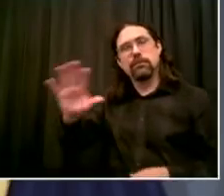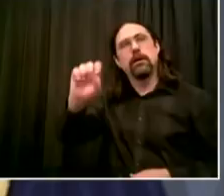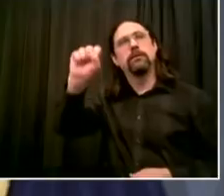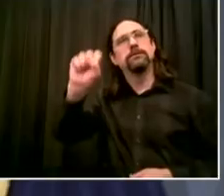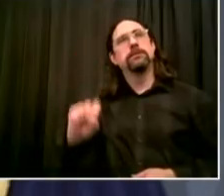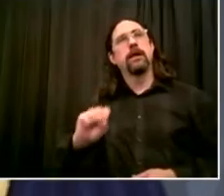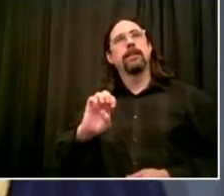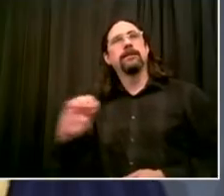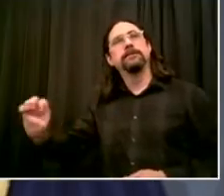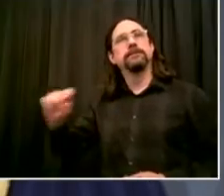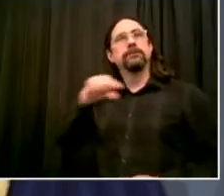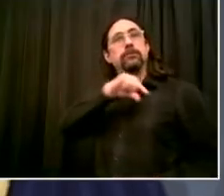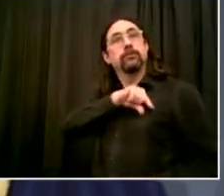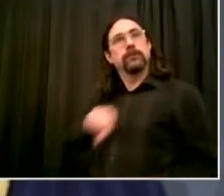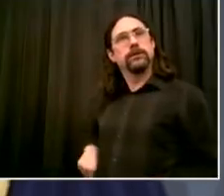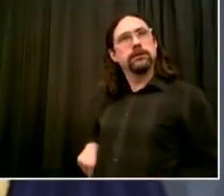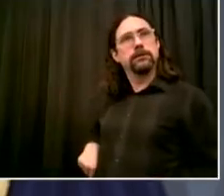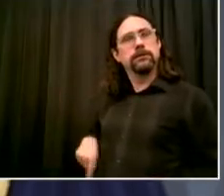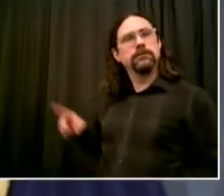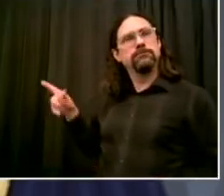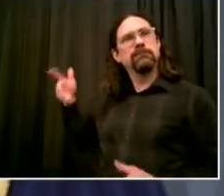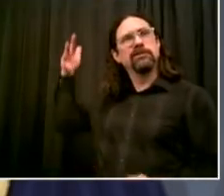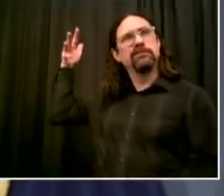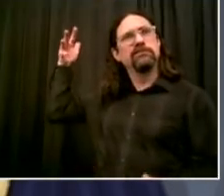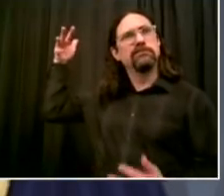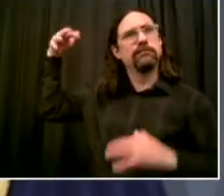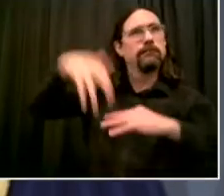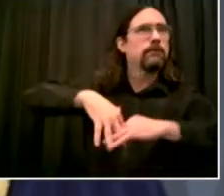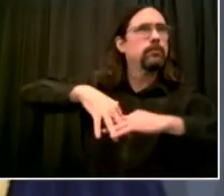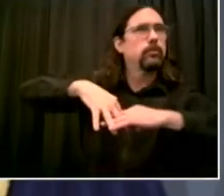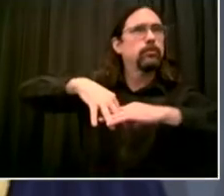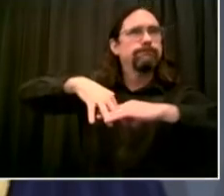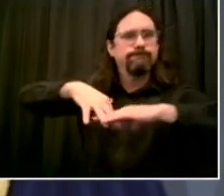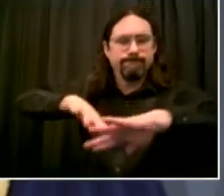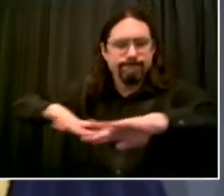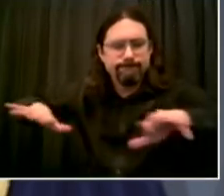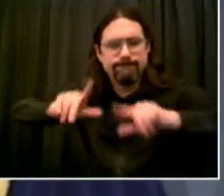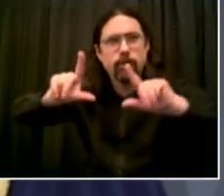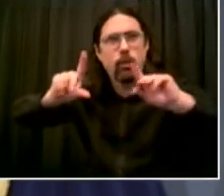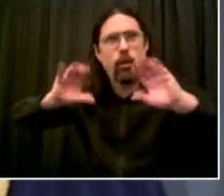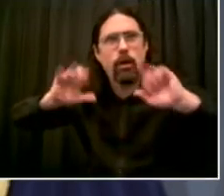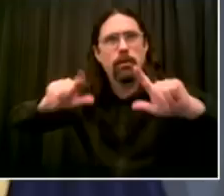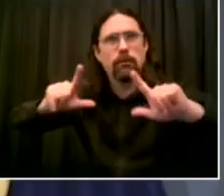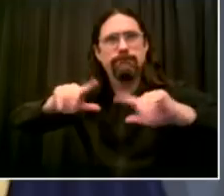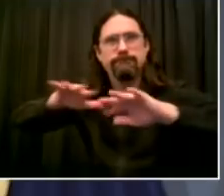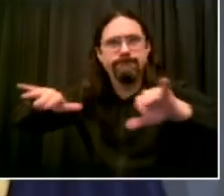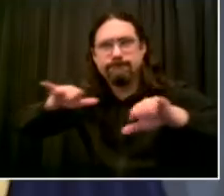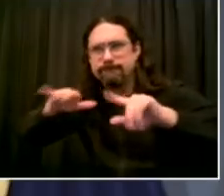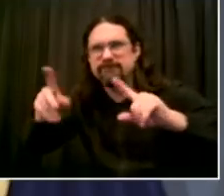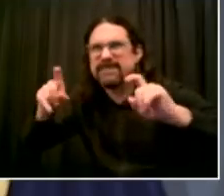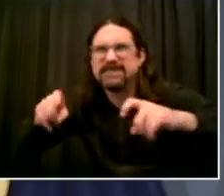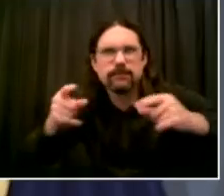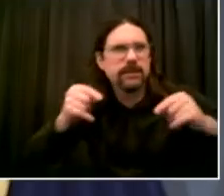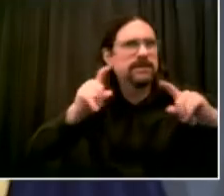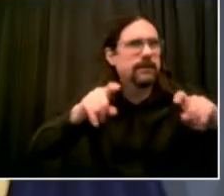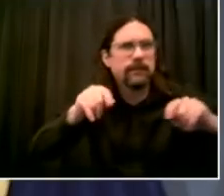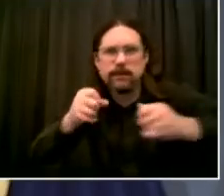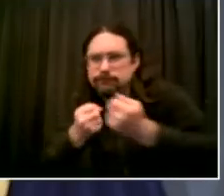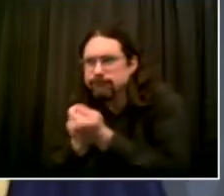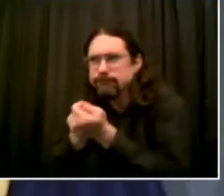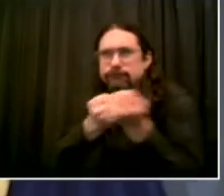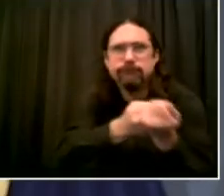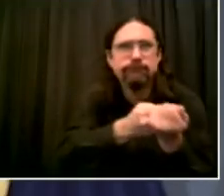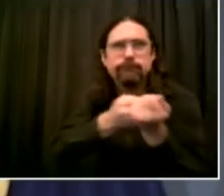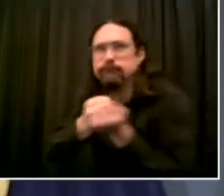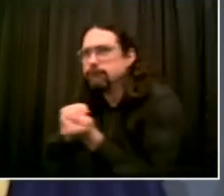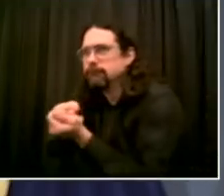people, when you get to know them, you can tell immediately they understand how things work and what changes are needed, and they have the will and